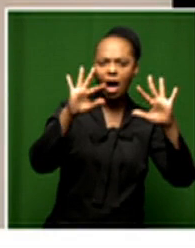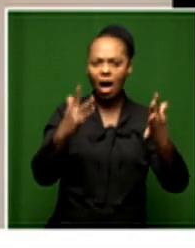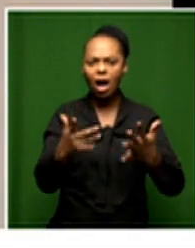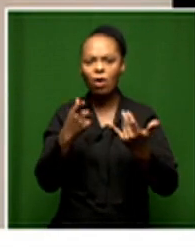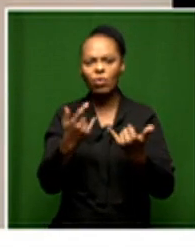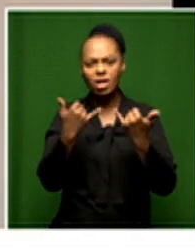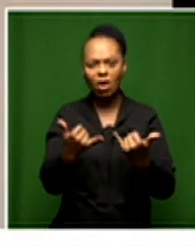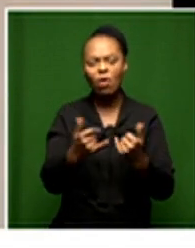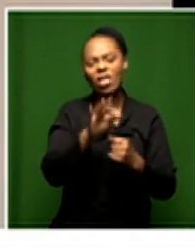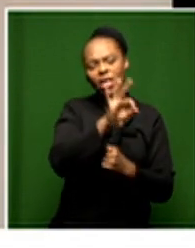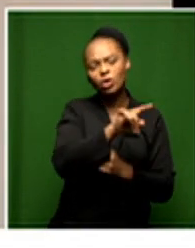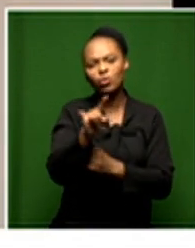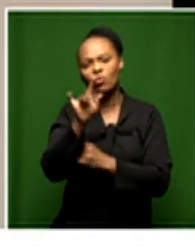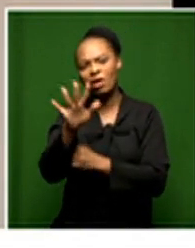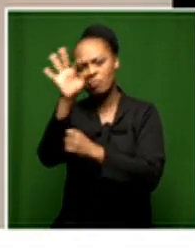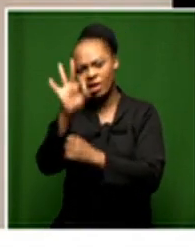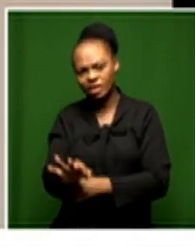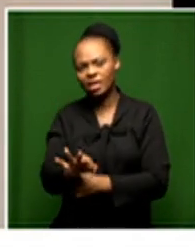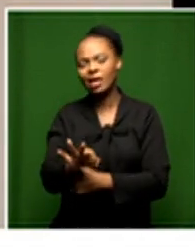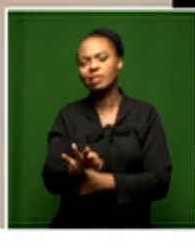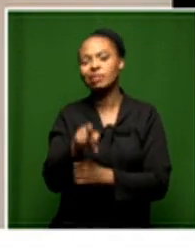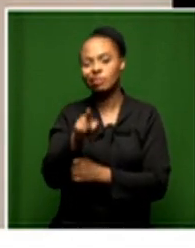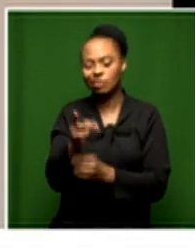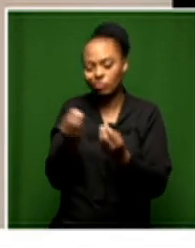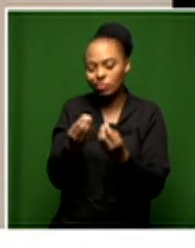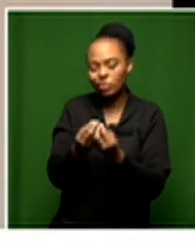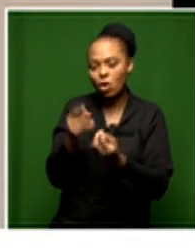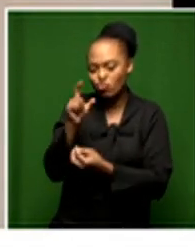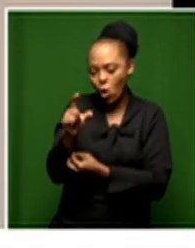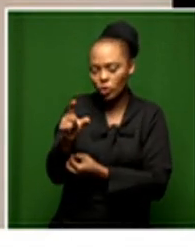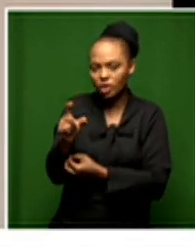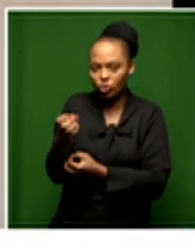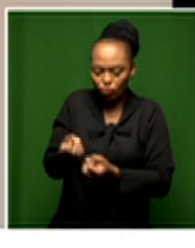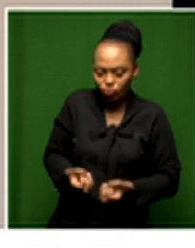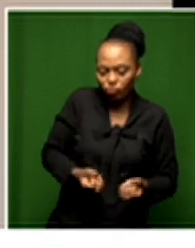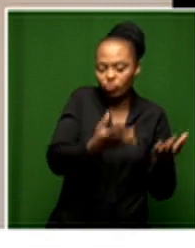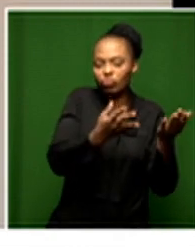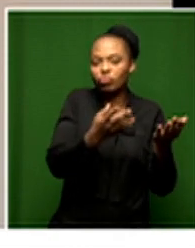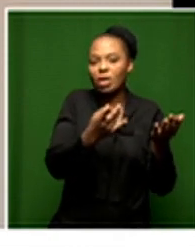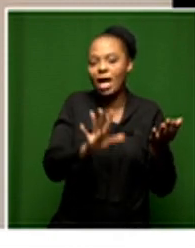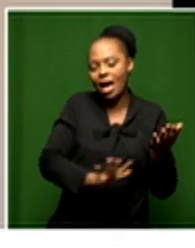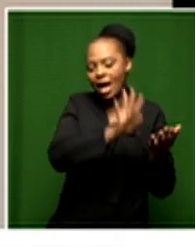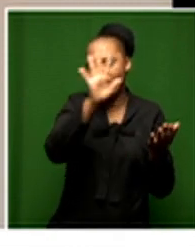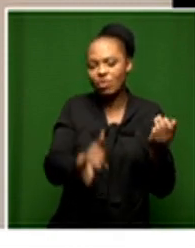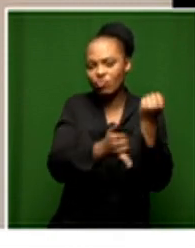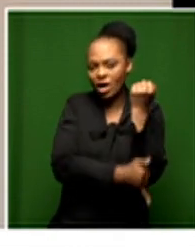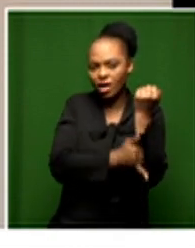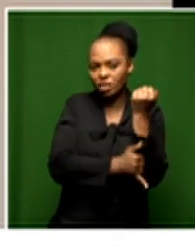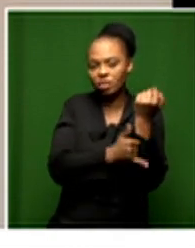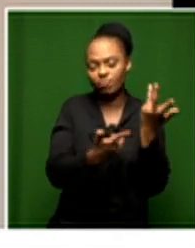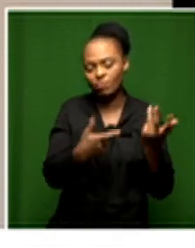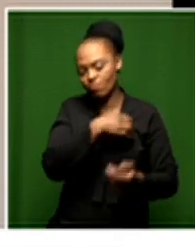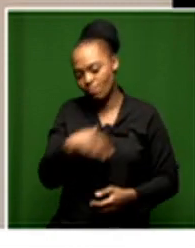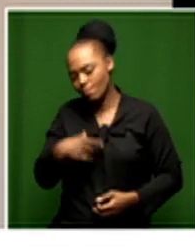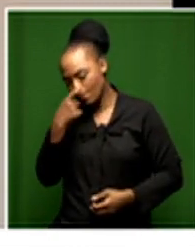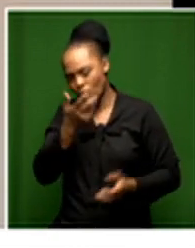3 to 5% of our existing doses also to African countries. So there